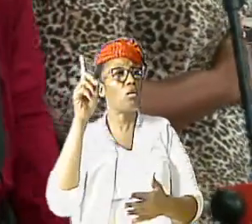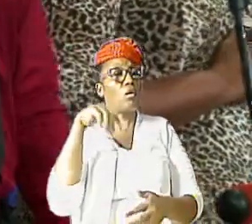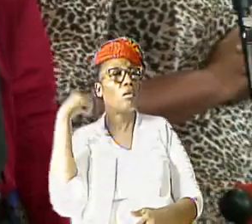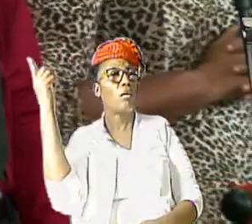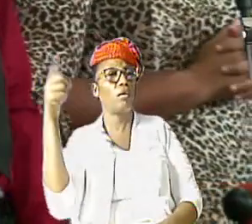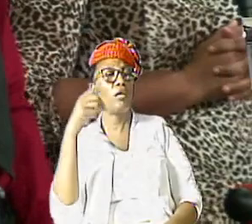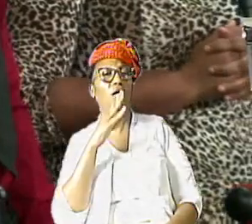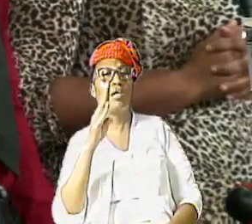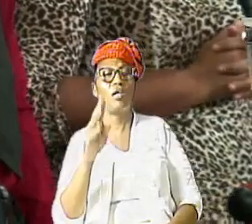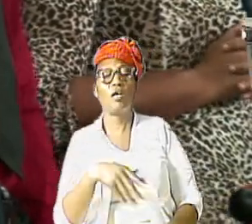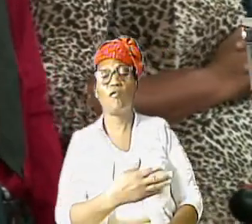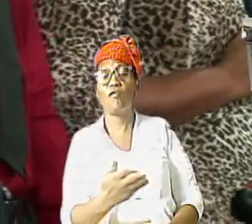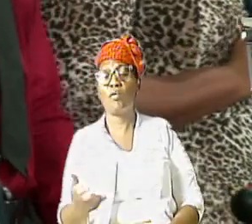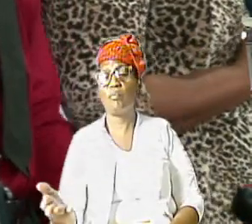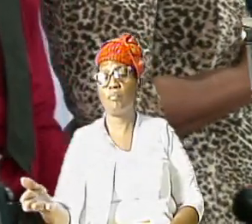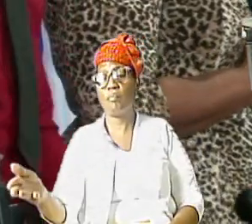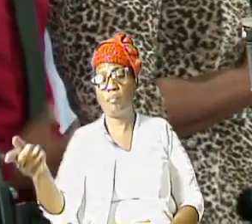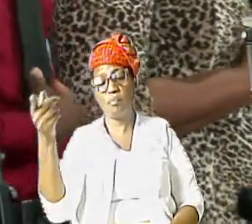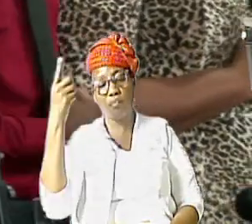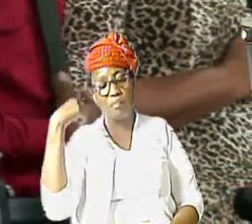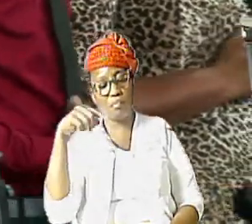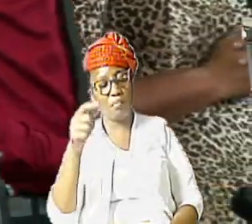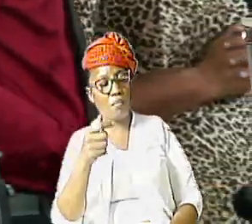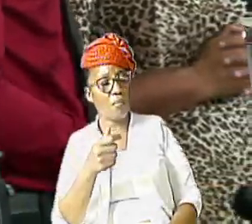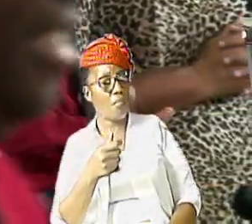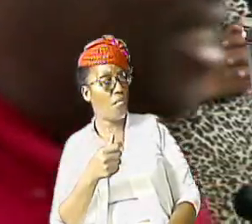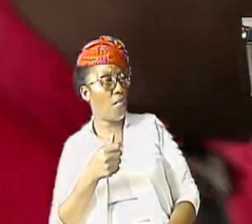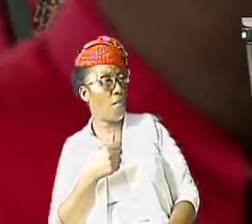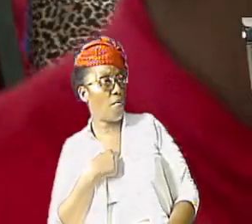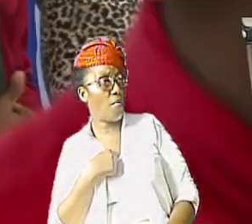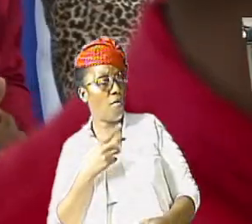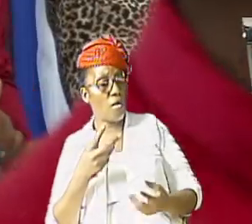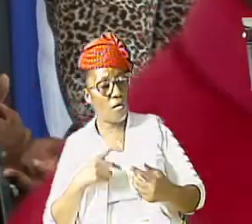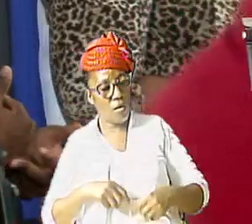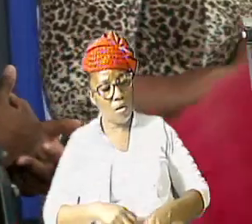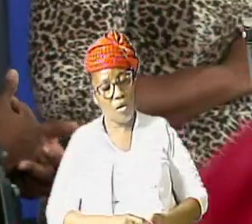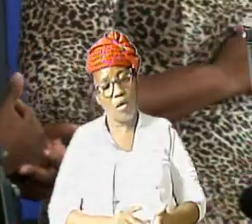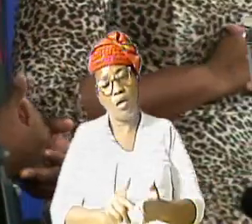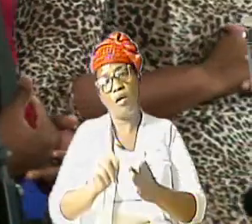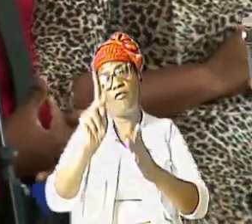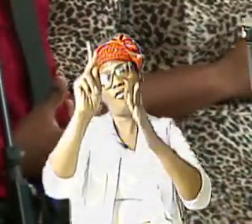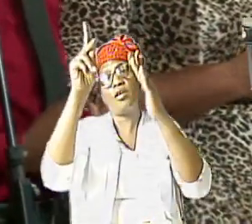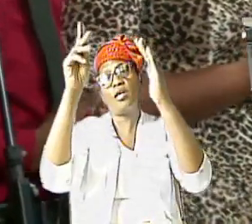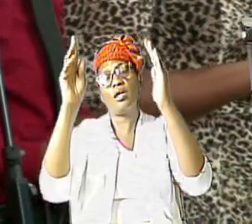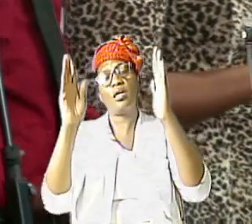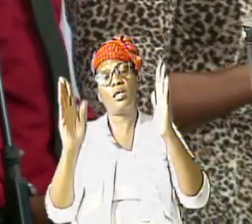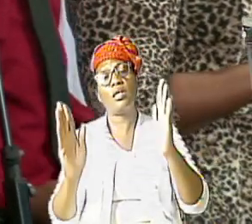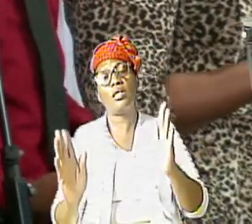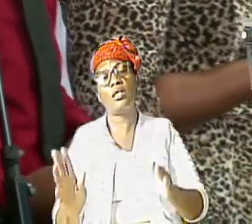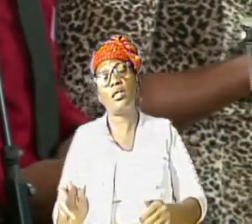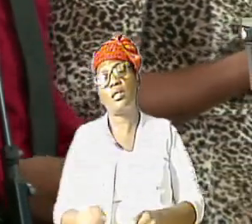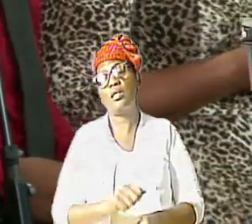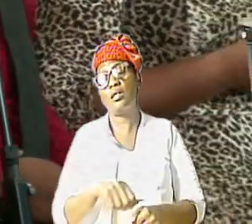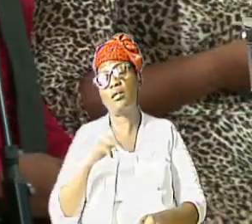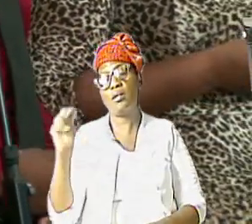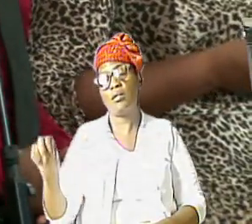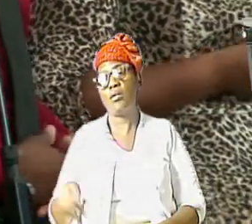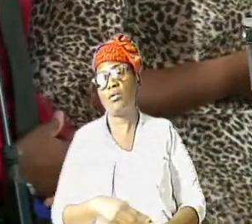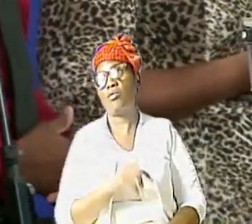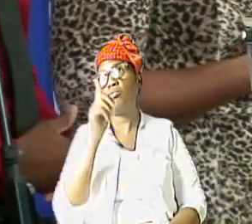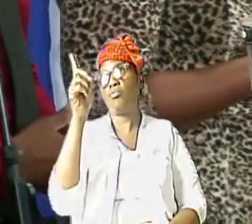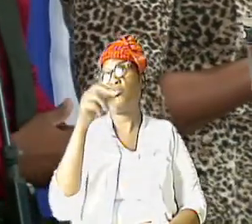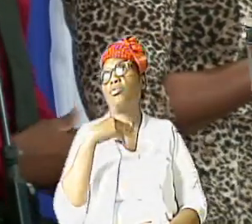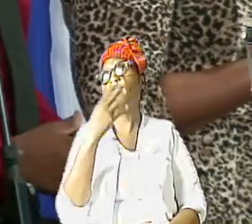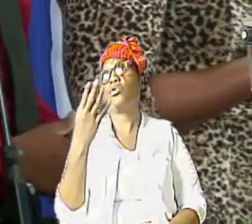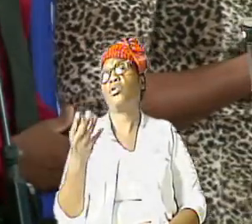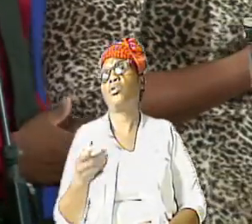you've always been there for me to provide my every need. You were